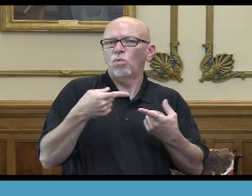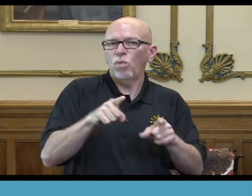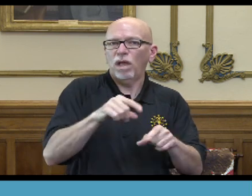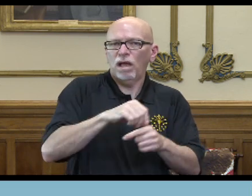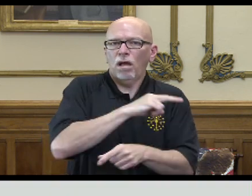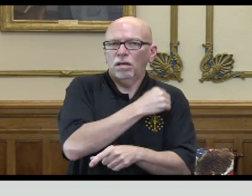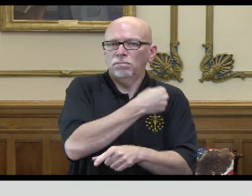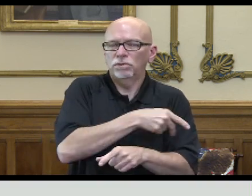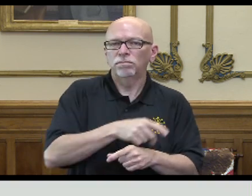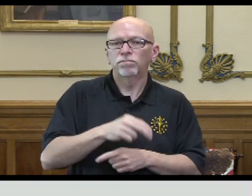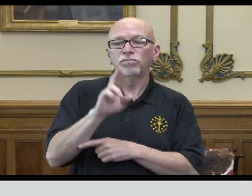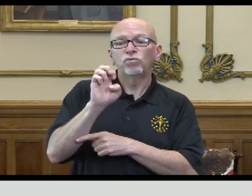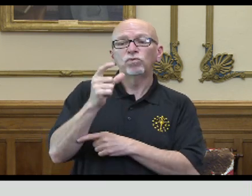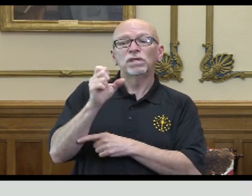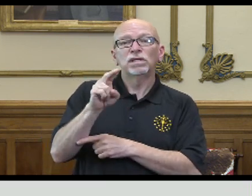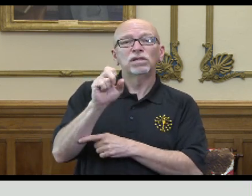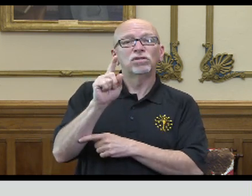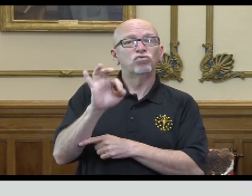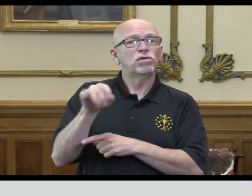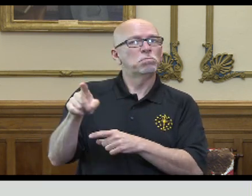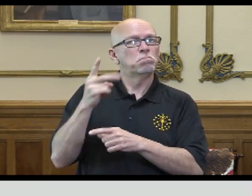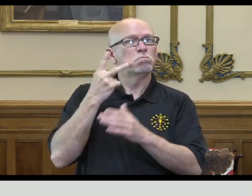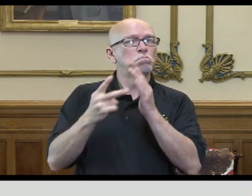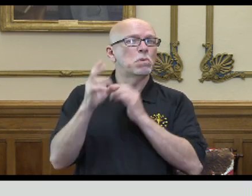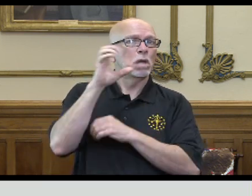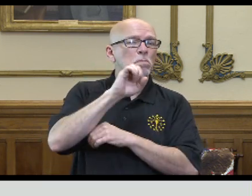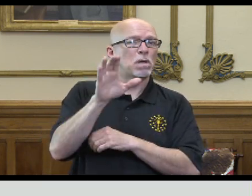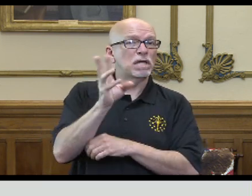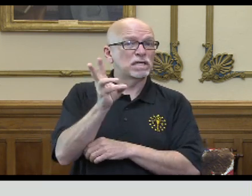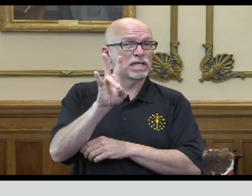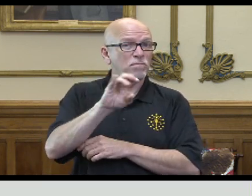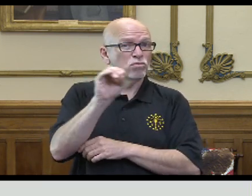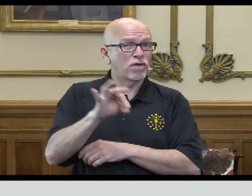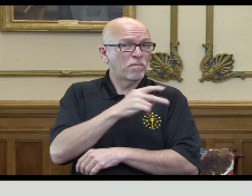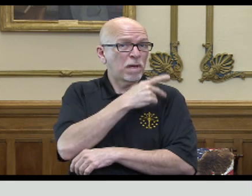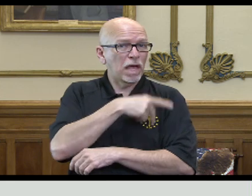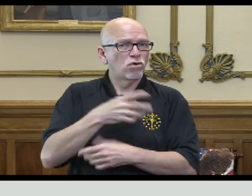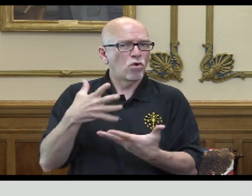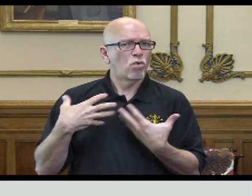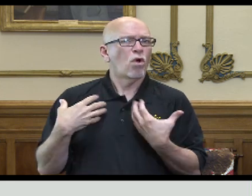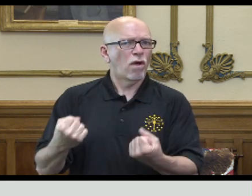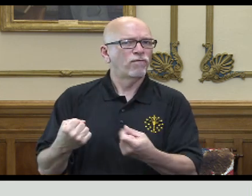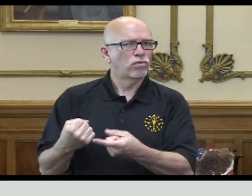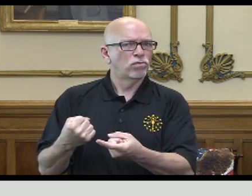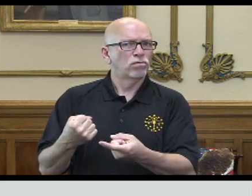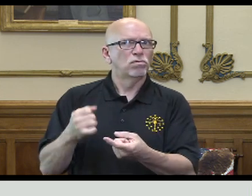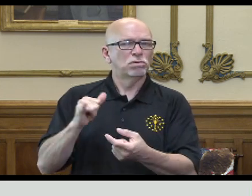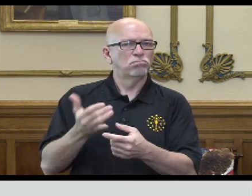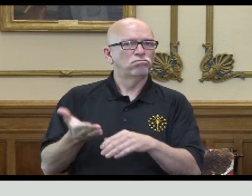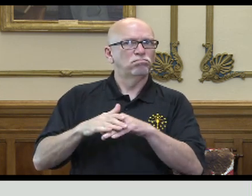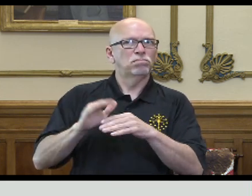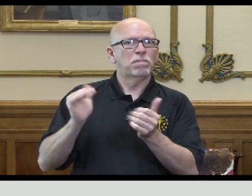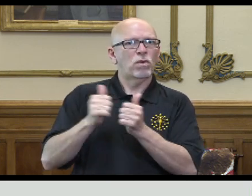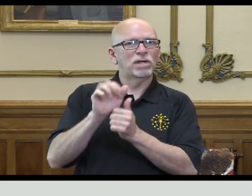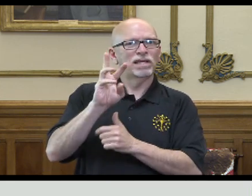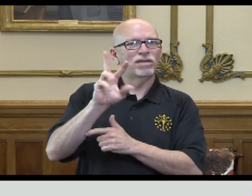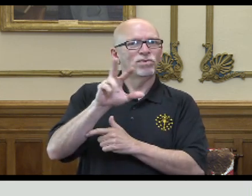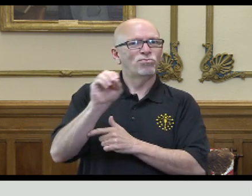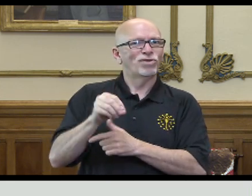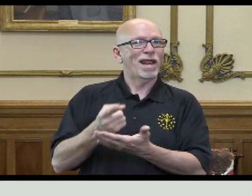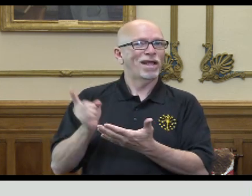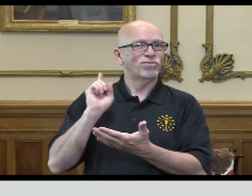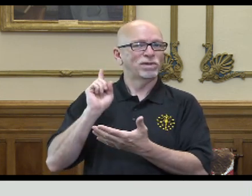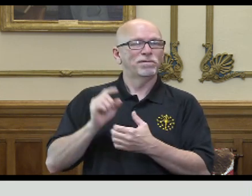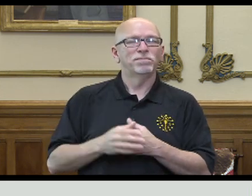hospitalized. Regenstrief also estimates that 67% of patients have recovered, which is an increase from 63% last